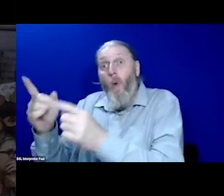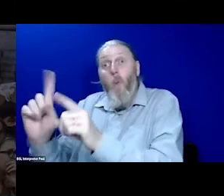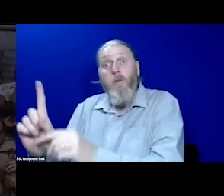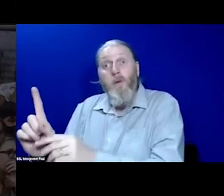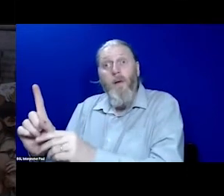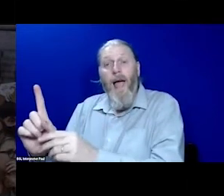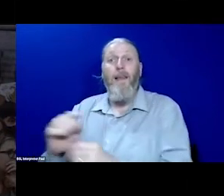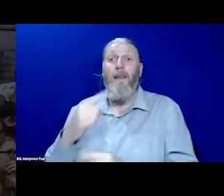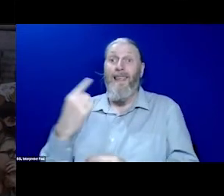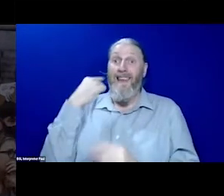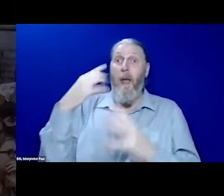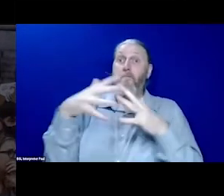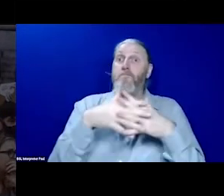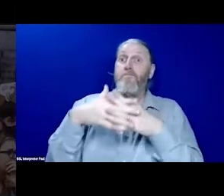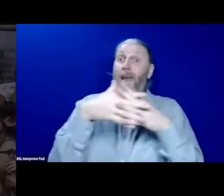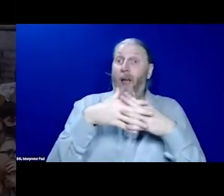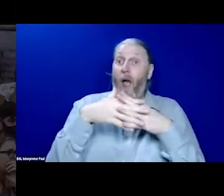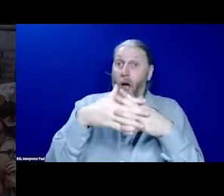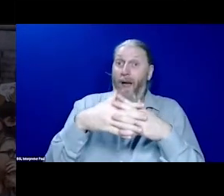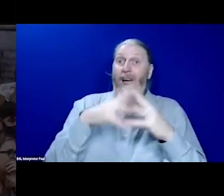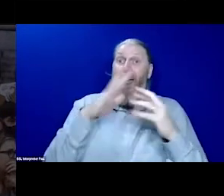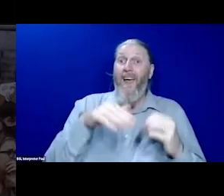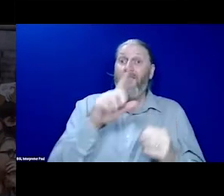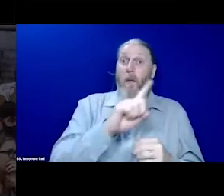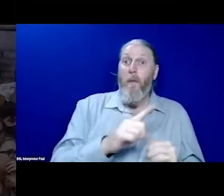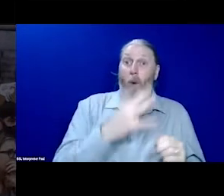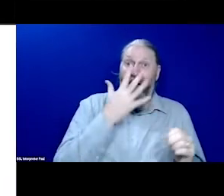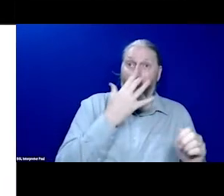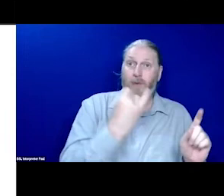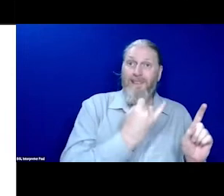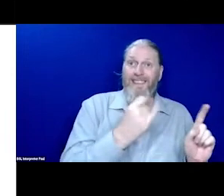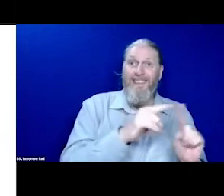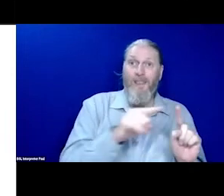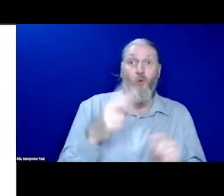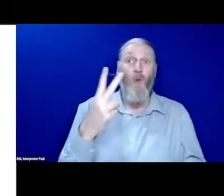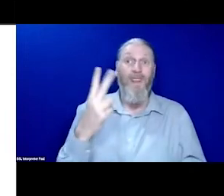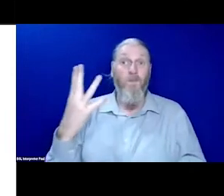5 people felt this way, age 16 to 24. Next slide.